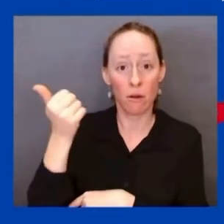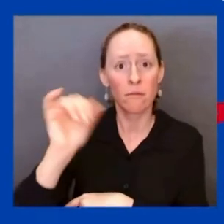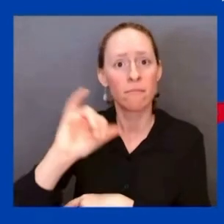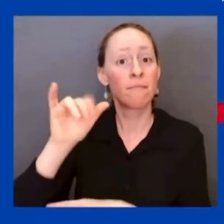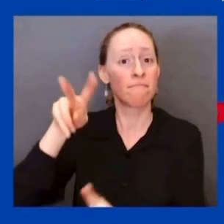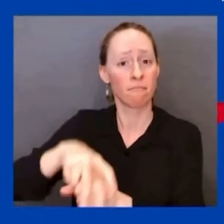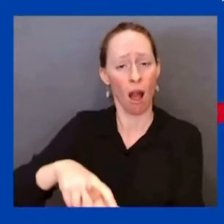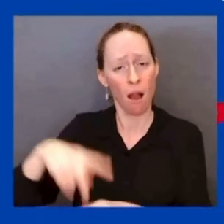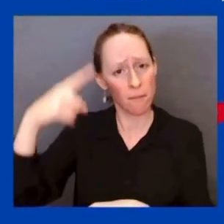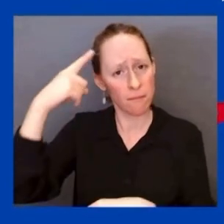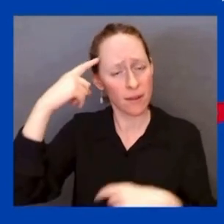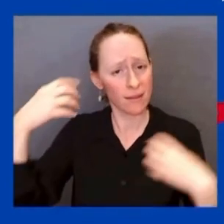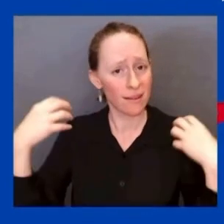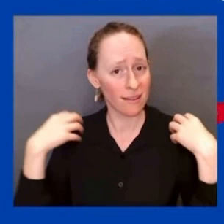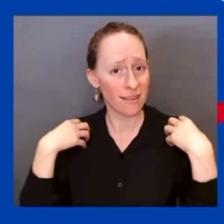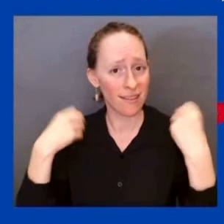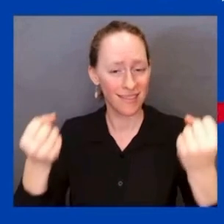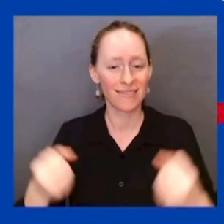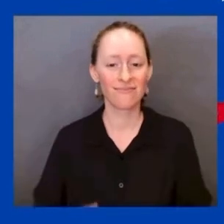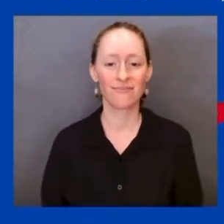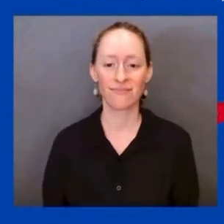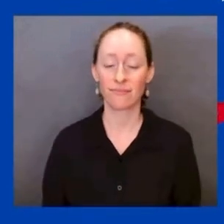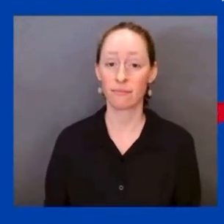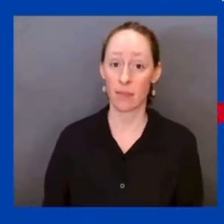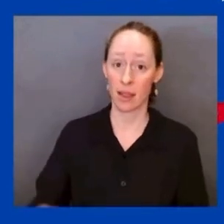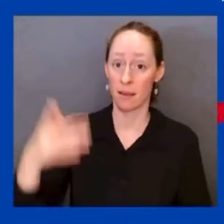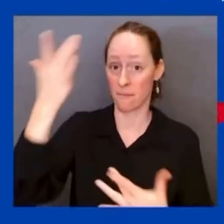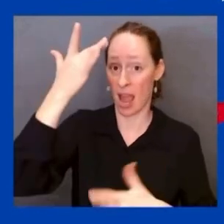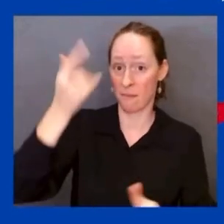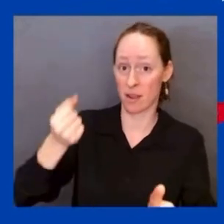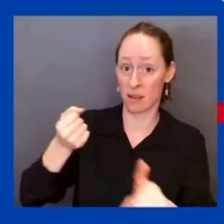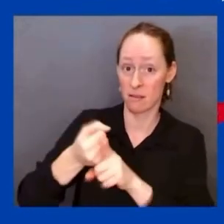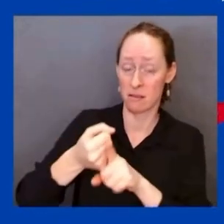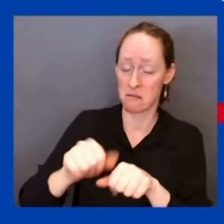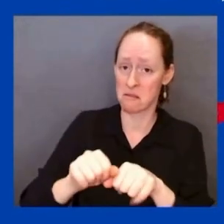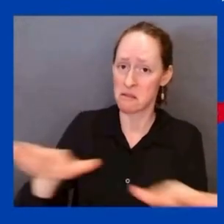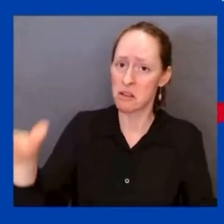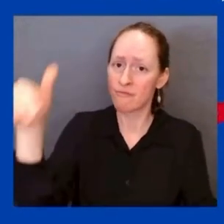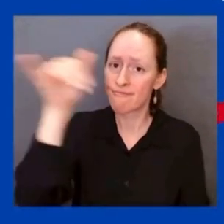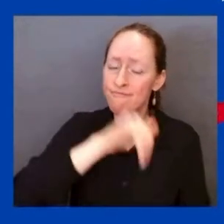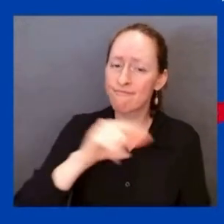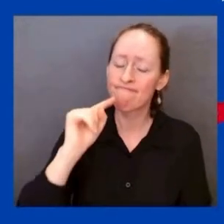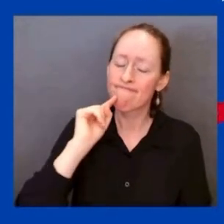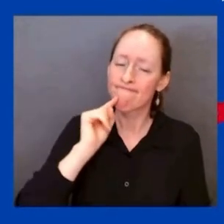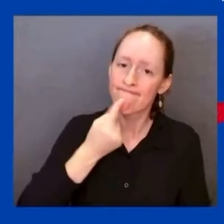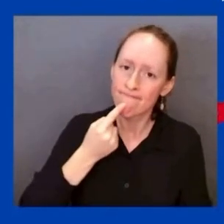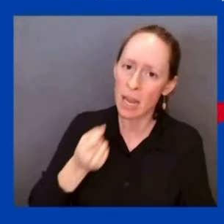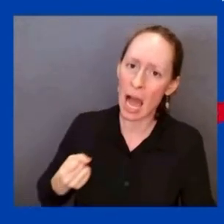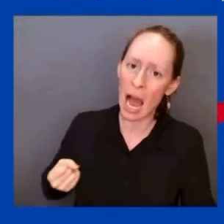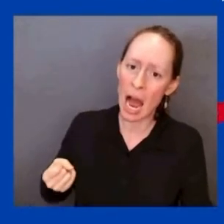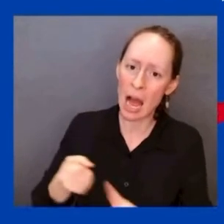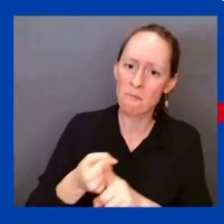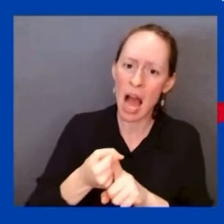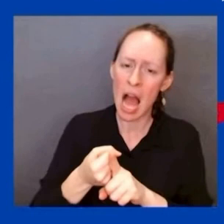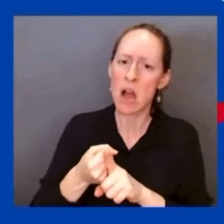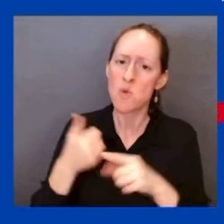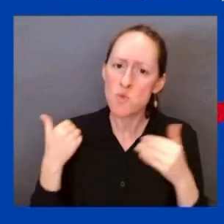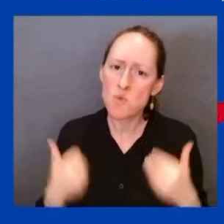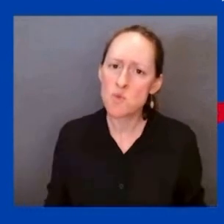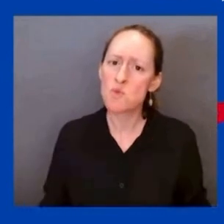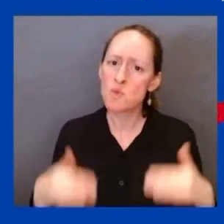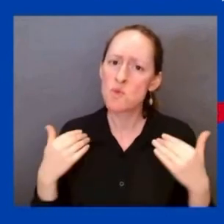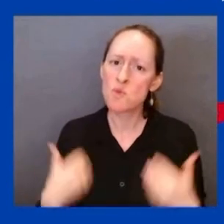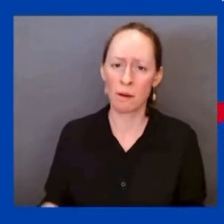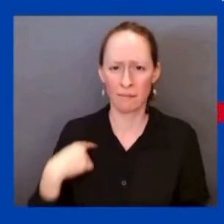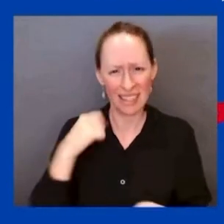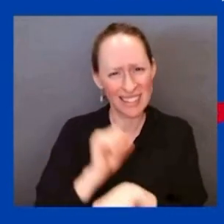had profound impact, and it had negative impacts, and we're working like hell to make it to overcome it. Compared with before